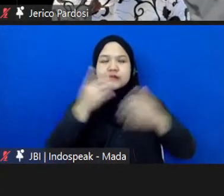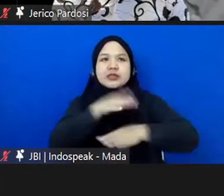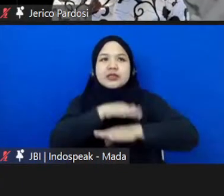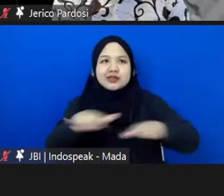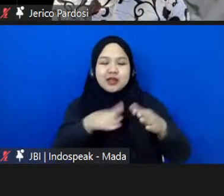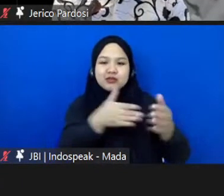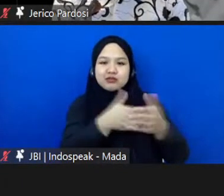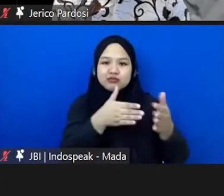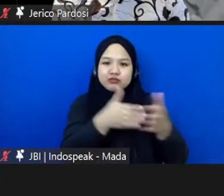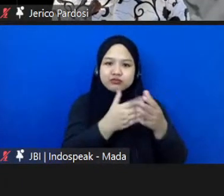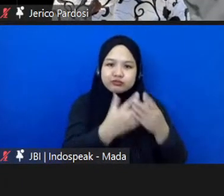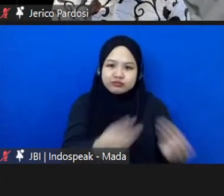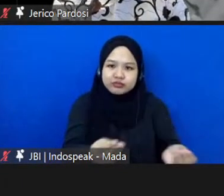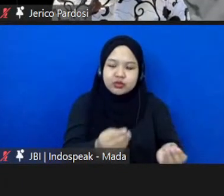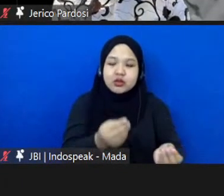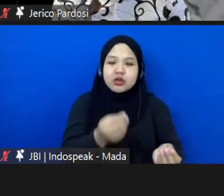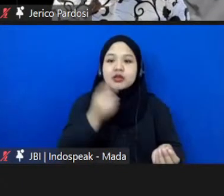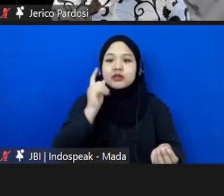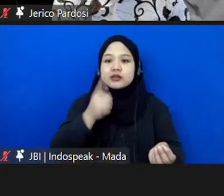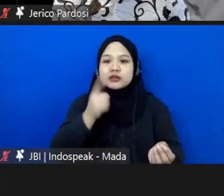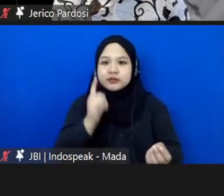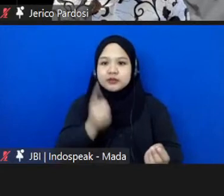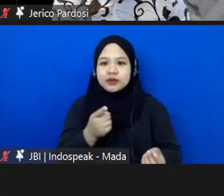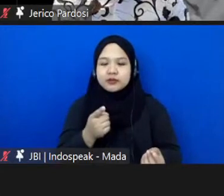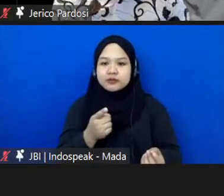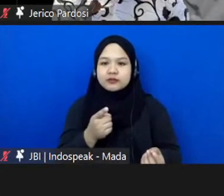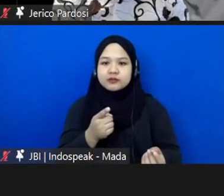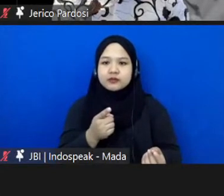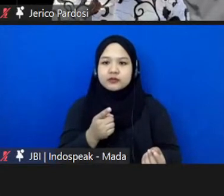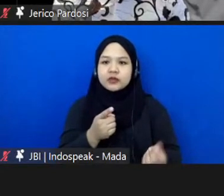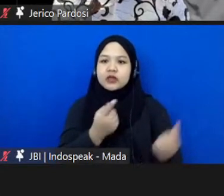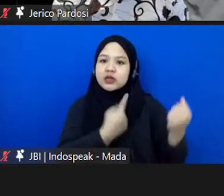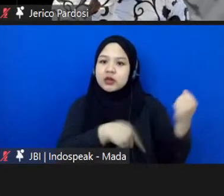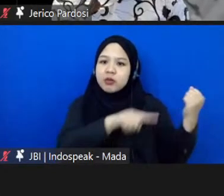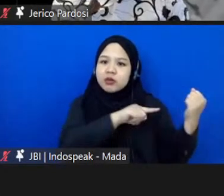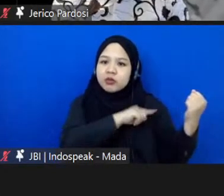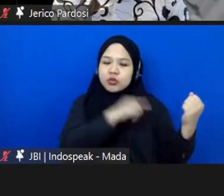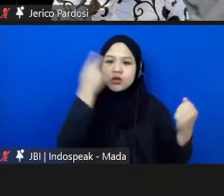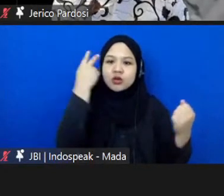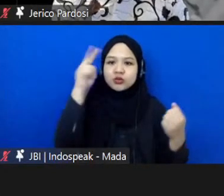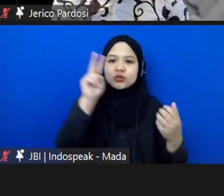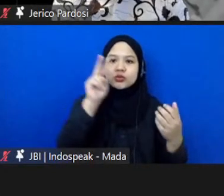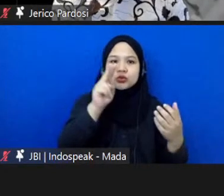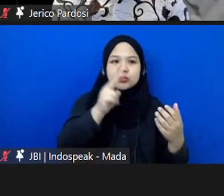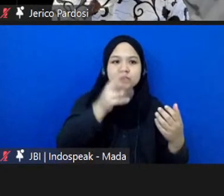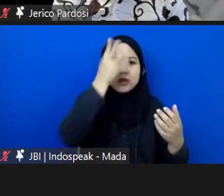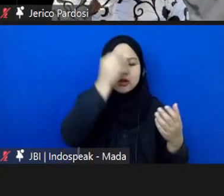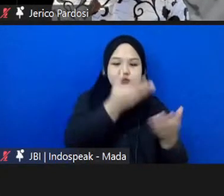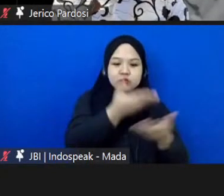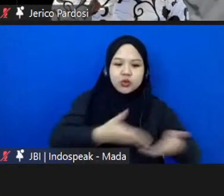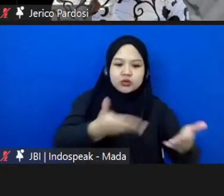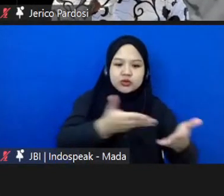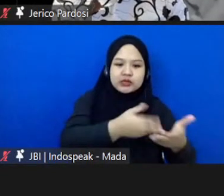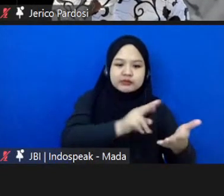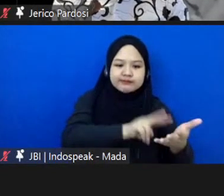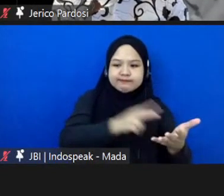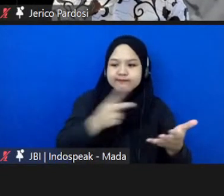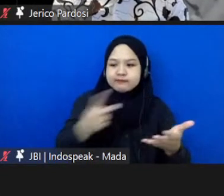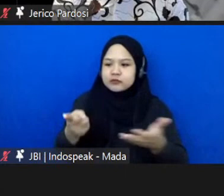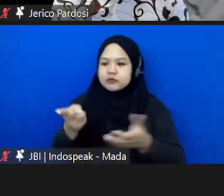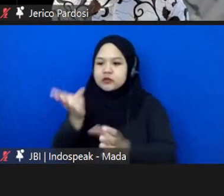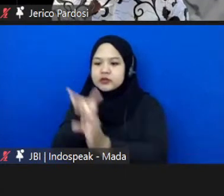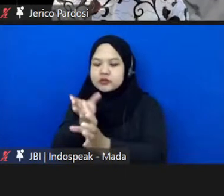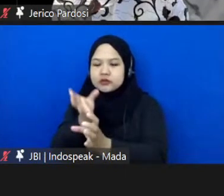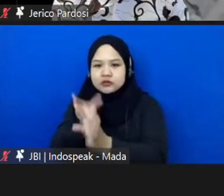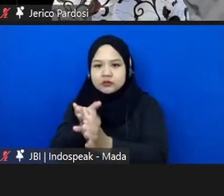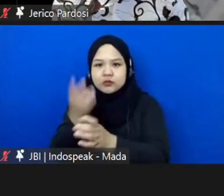because simply because of the ability to translate concepts in psychiatry